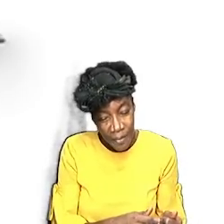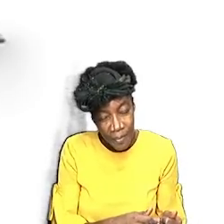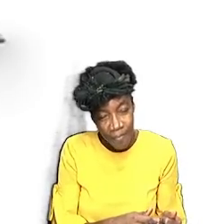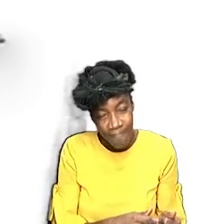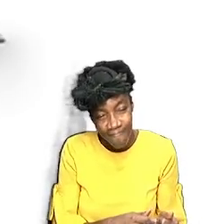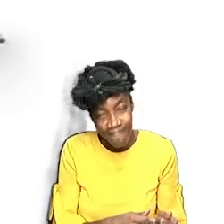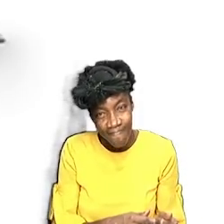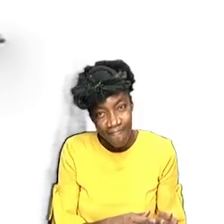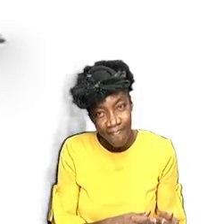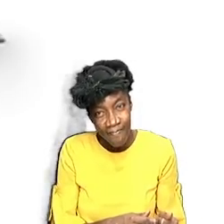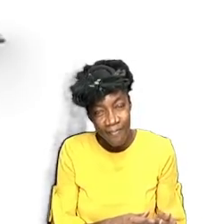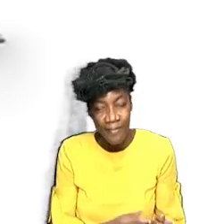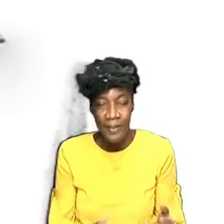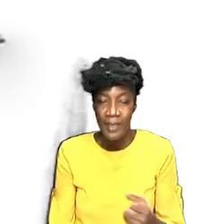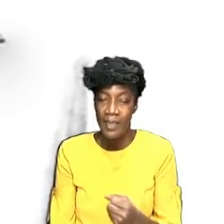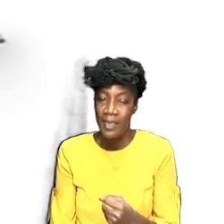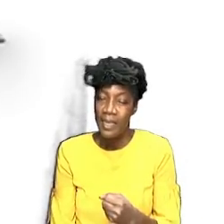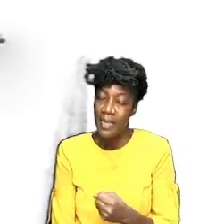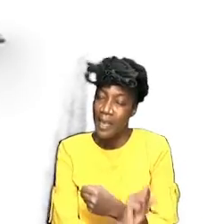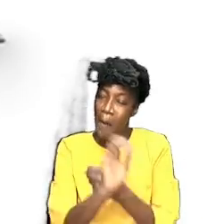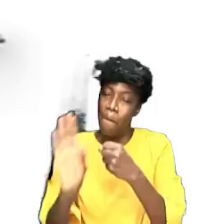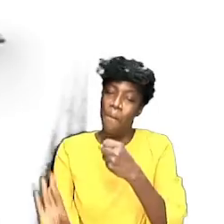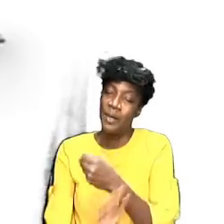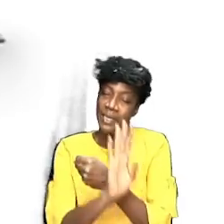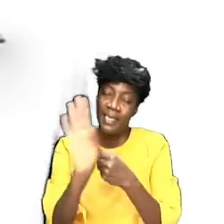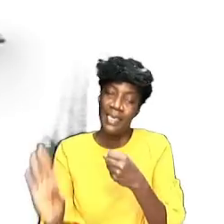were, protects us from the whole